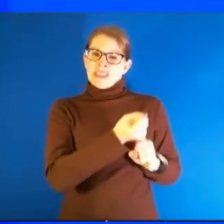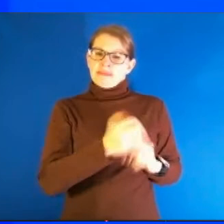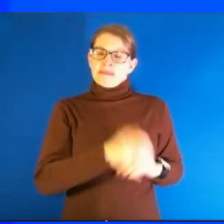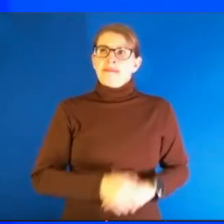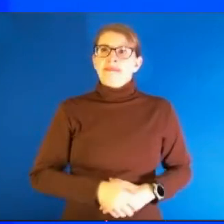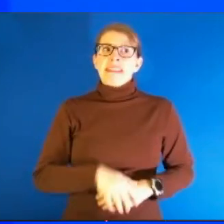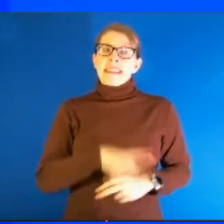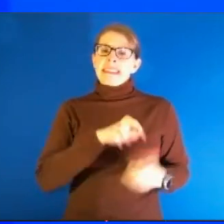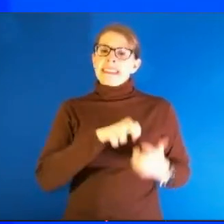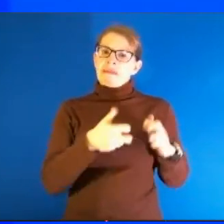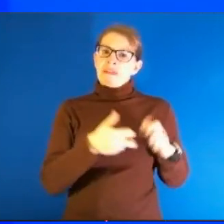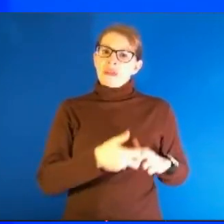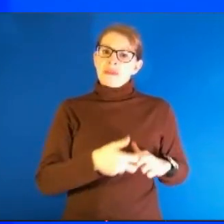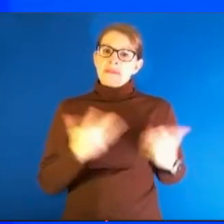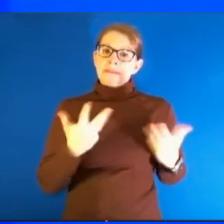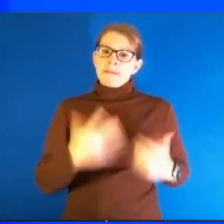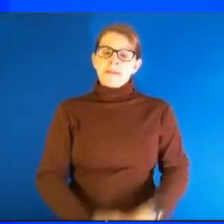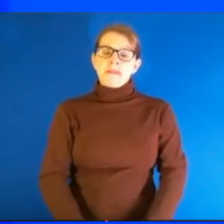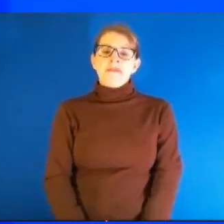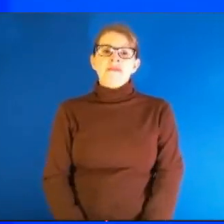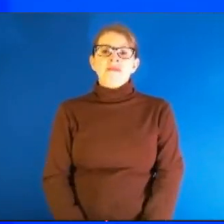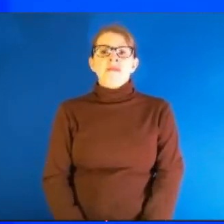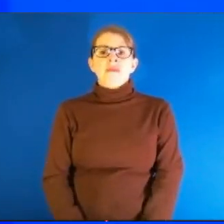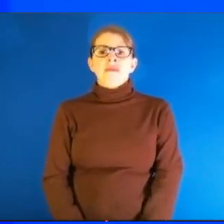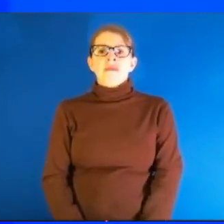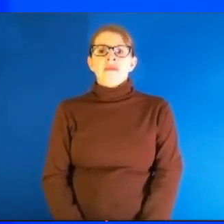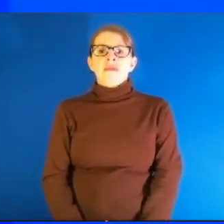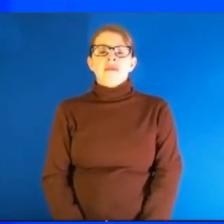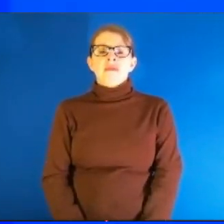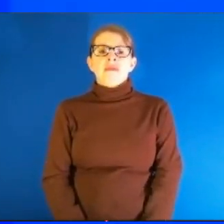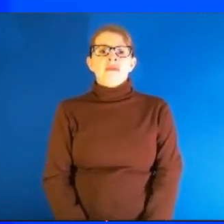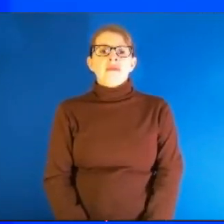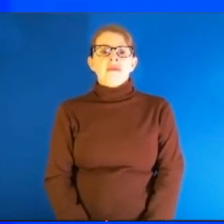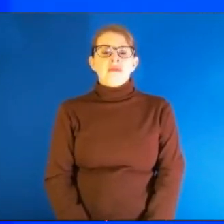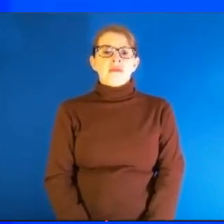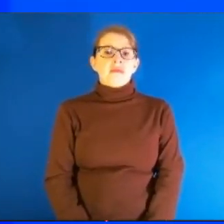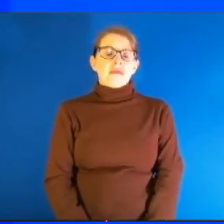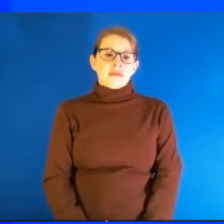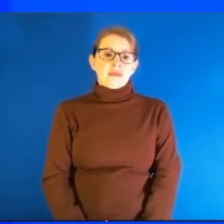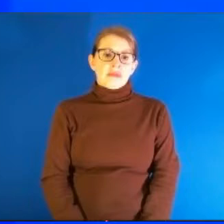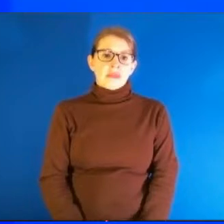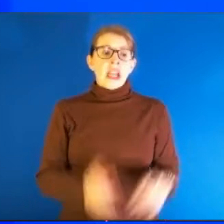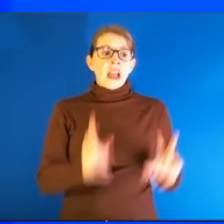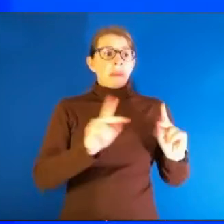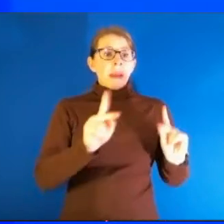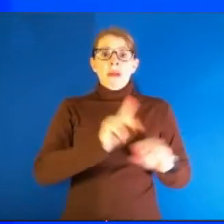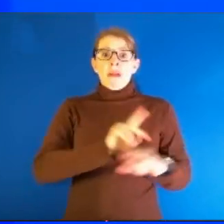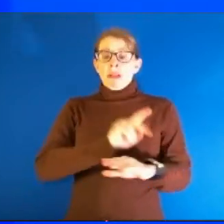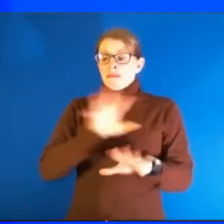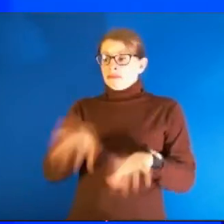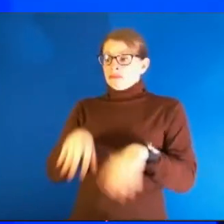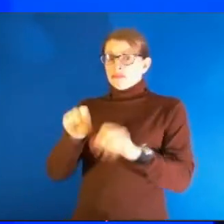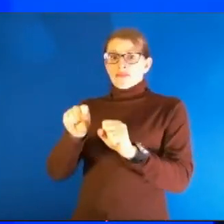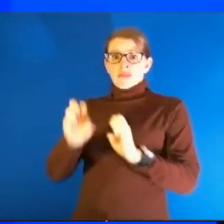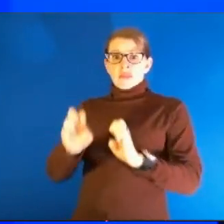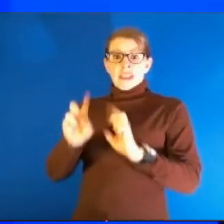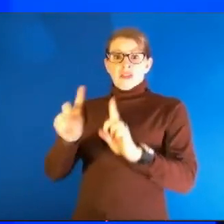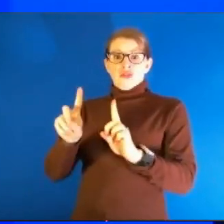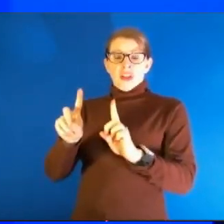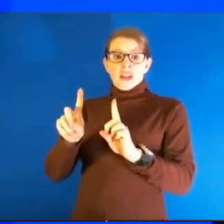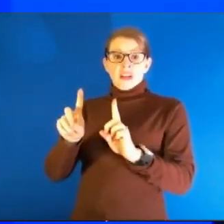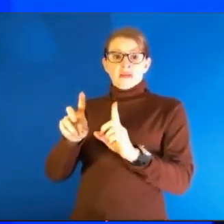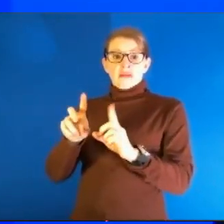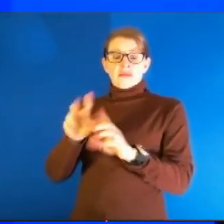difficult is not only have people gone to school and education and so we're informed, and